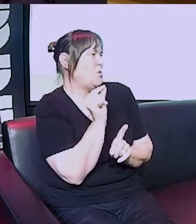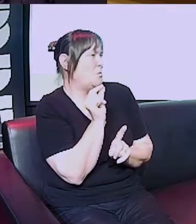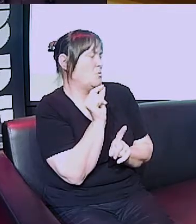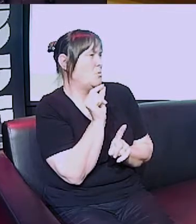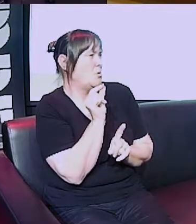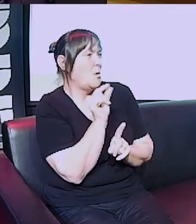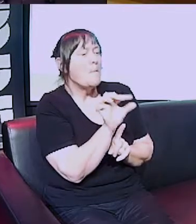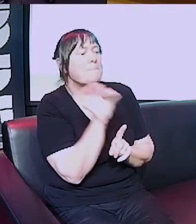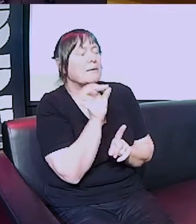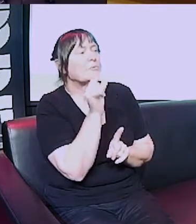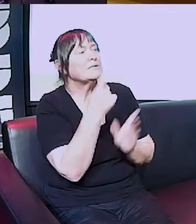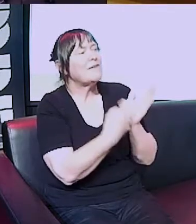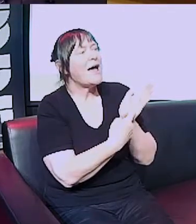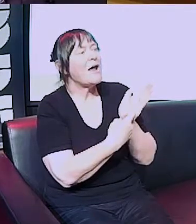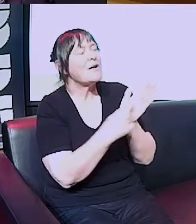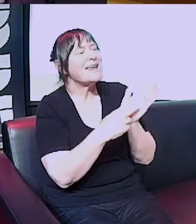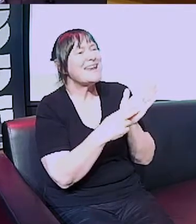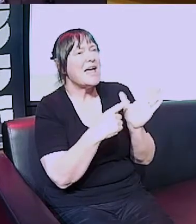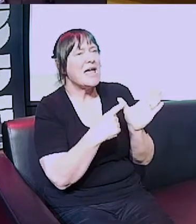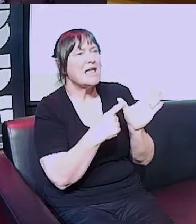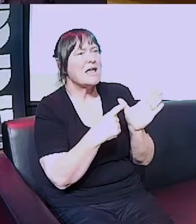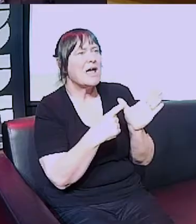of RNA. And that RNA,